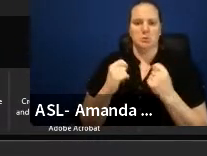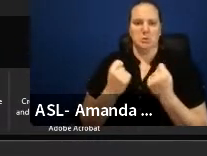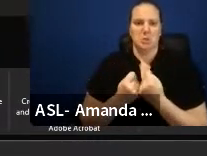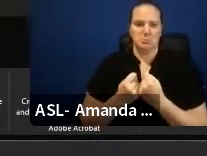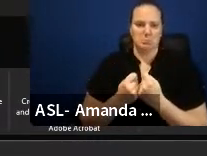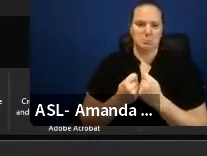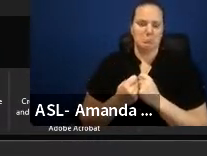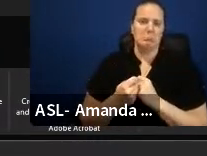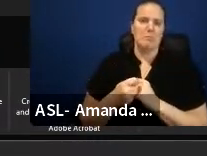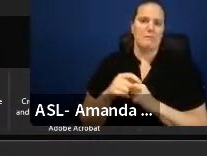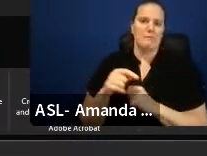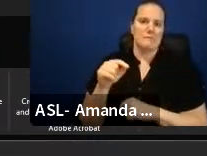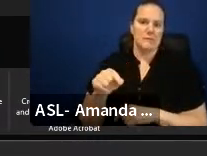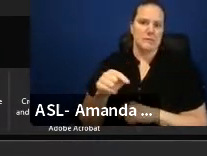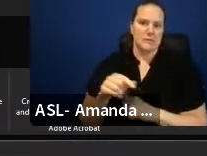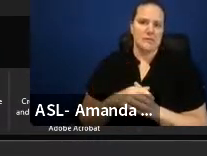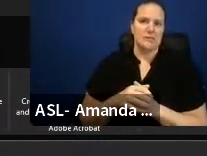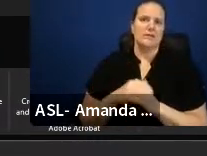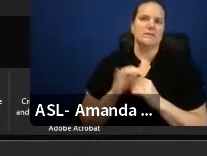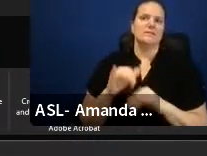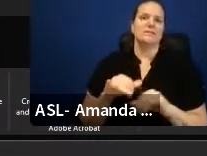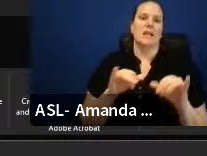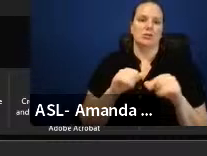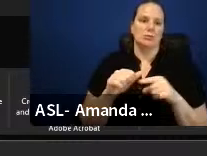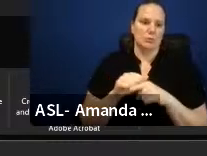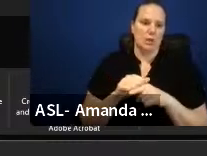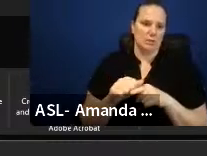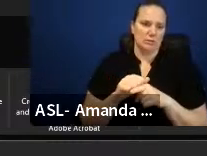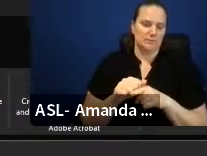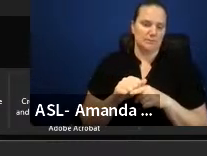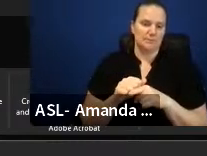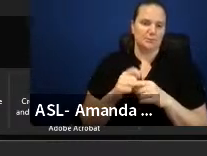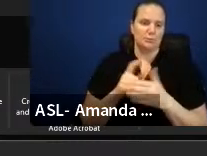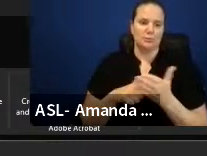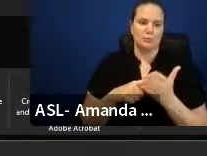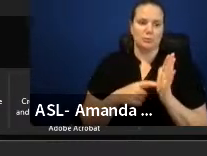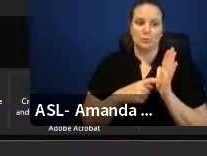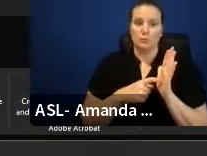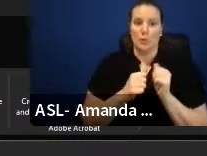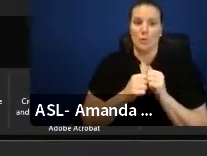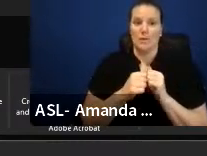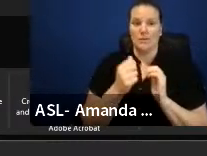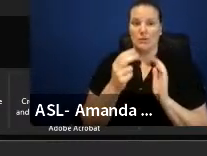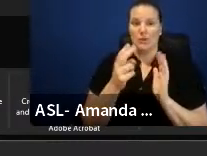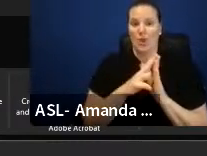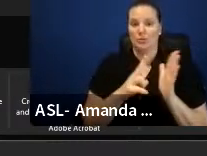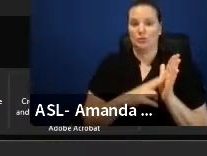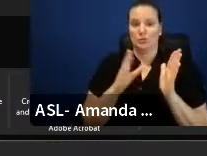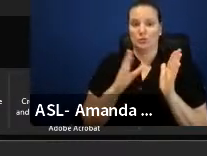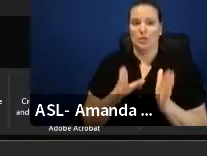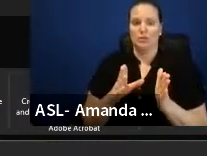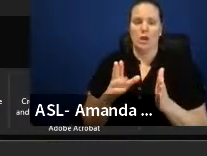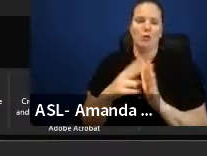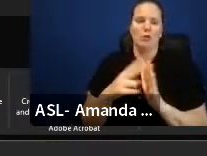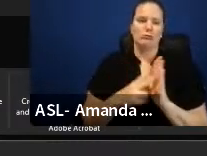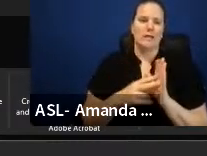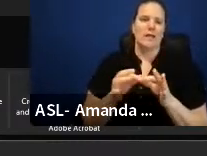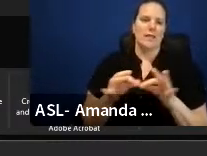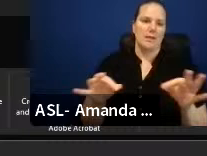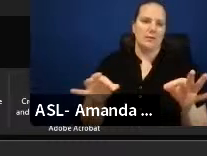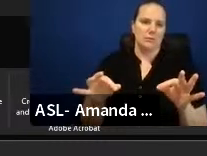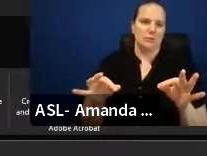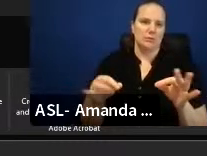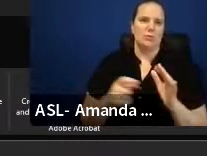is actually a standard practice of what, is required with contractors. So I'll go ahead and read our language here, which